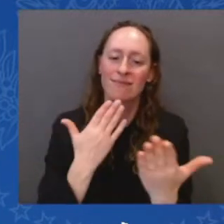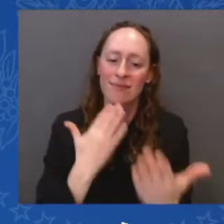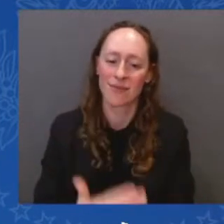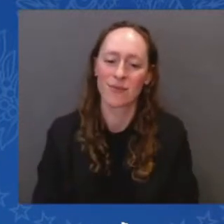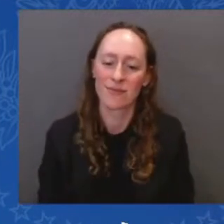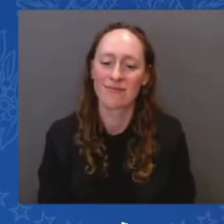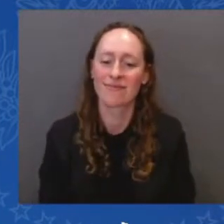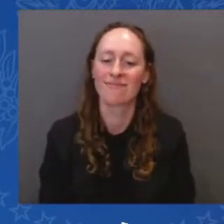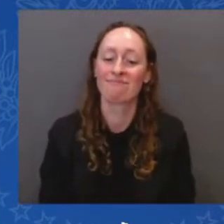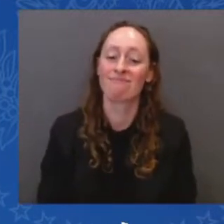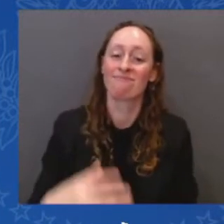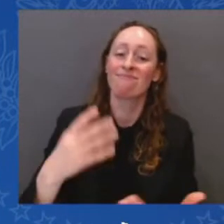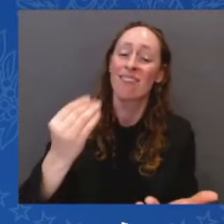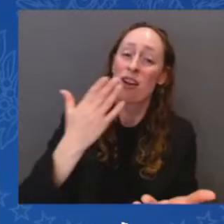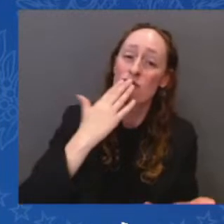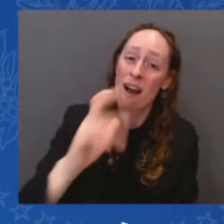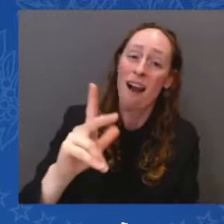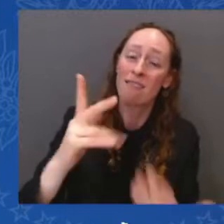soldier.